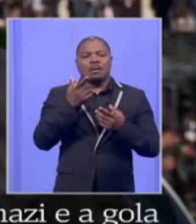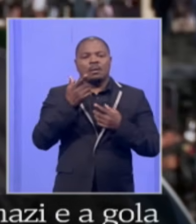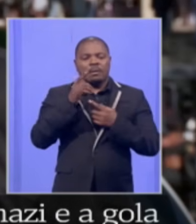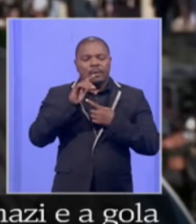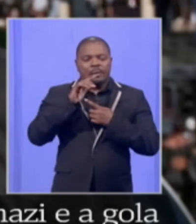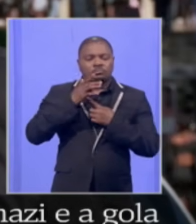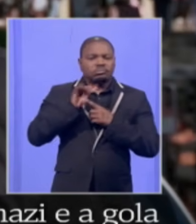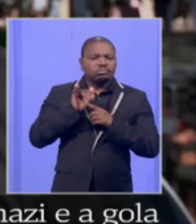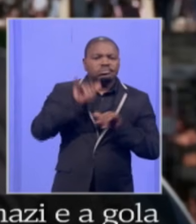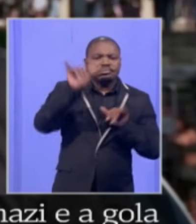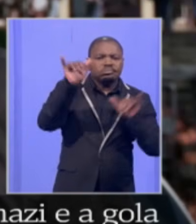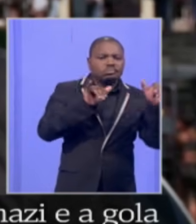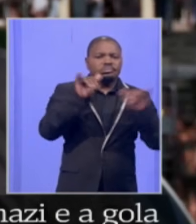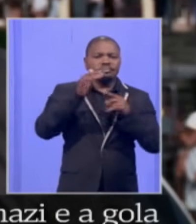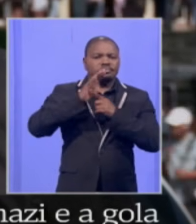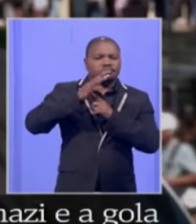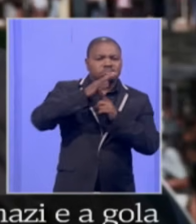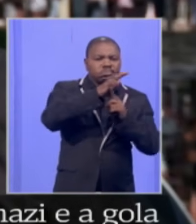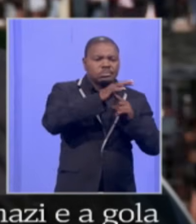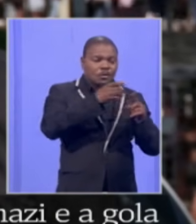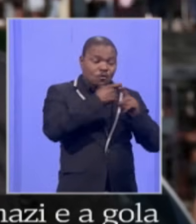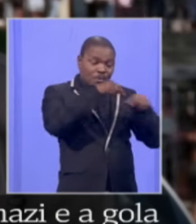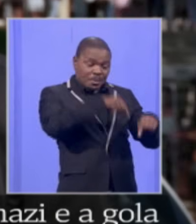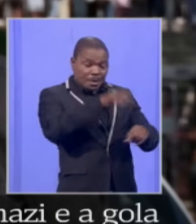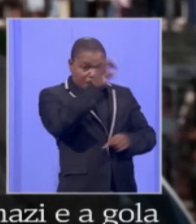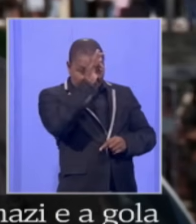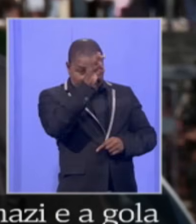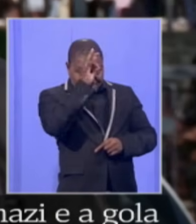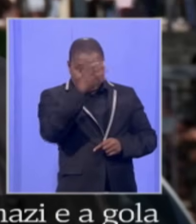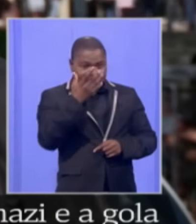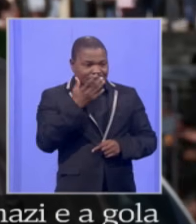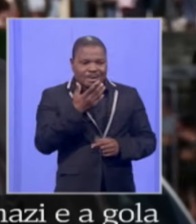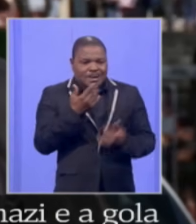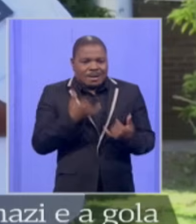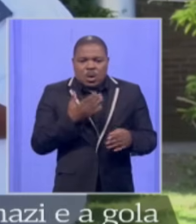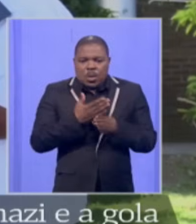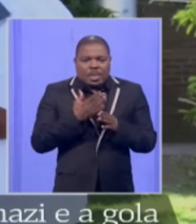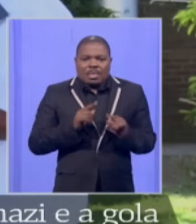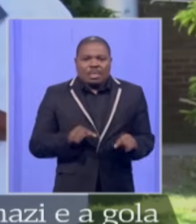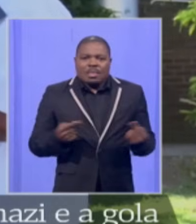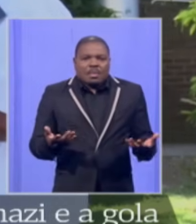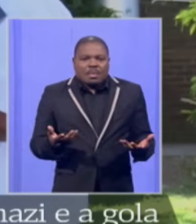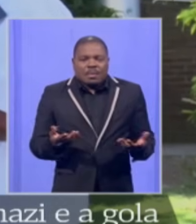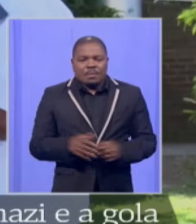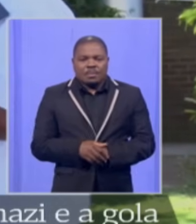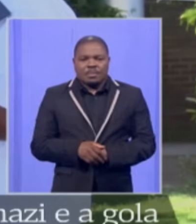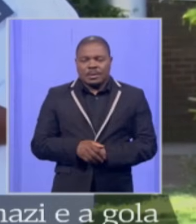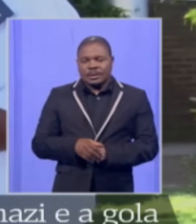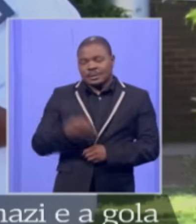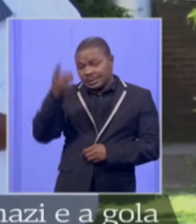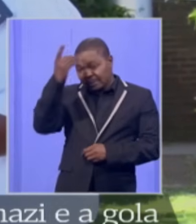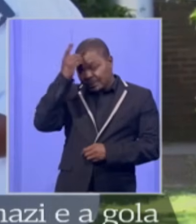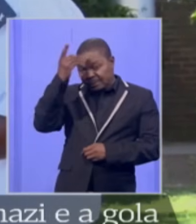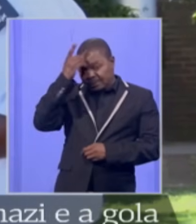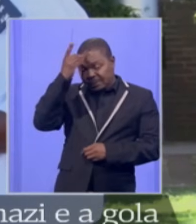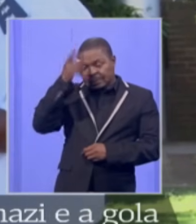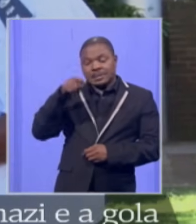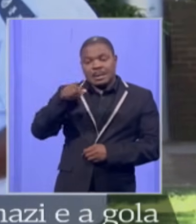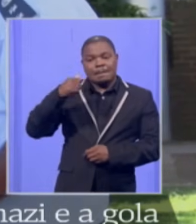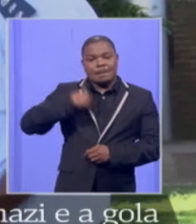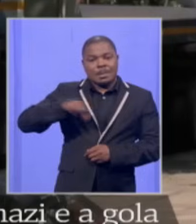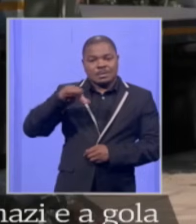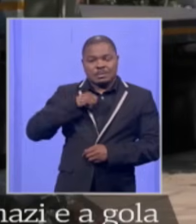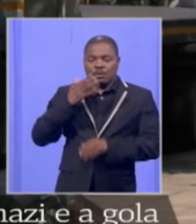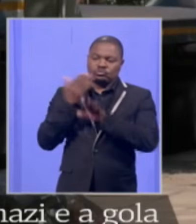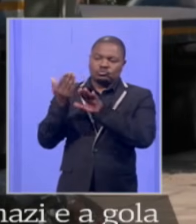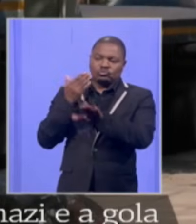wing, the air wing of the SA Police is unable to do its work. Mapodisi a Durban Metro a ikwetse go bakgweetsi go